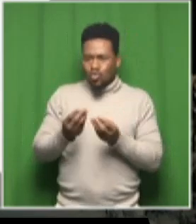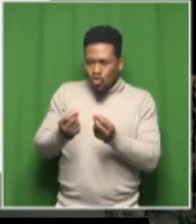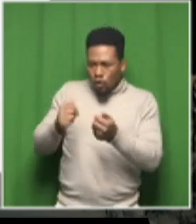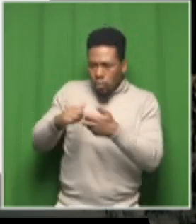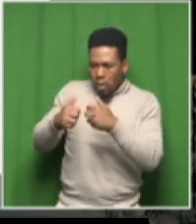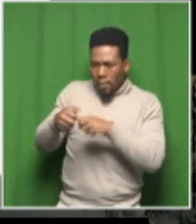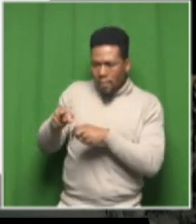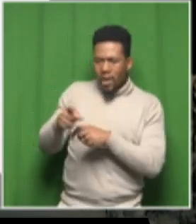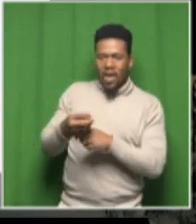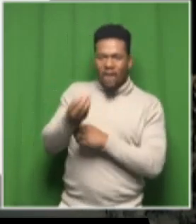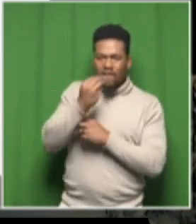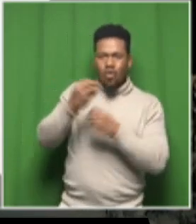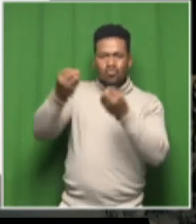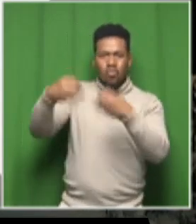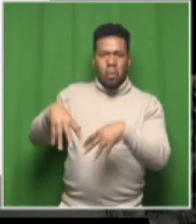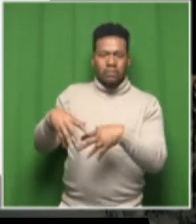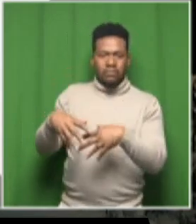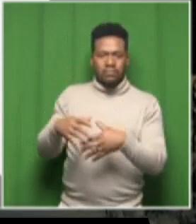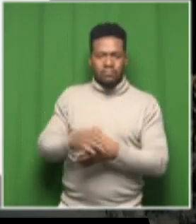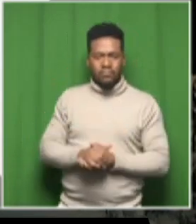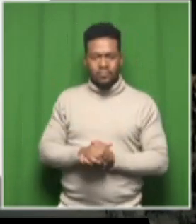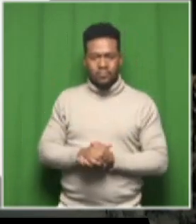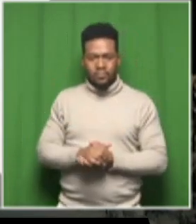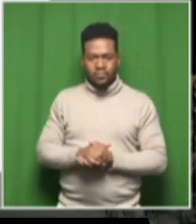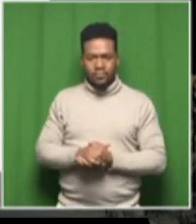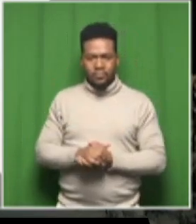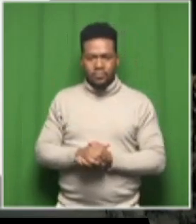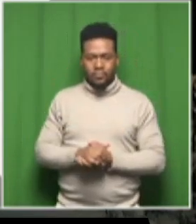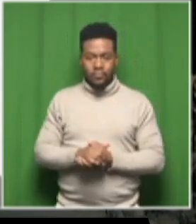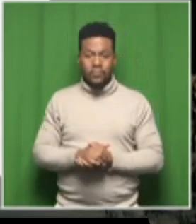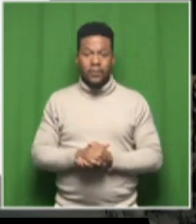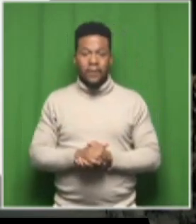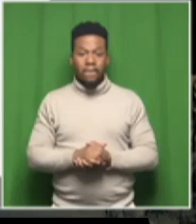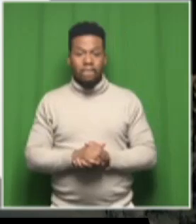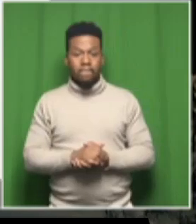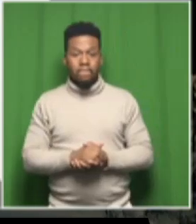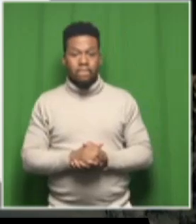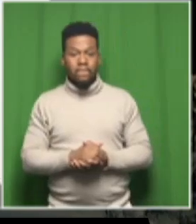issue of food wastage as well? Yeah, absolutely. So